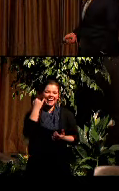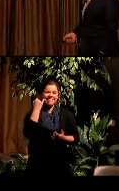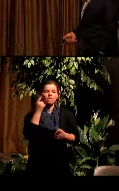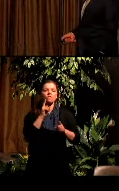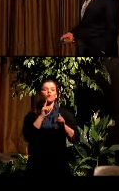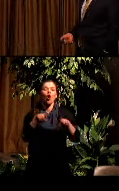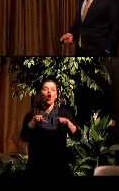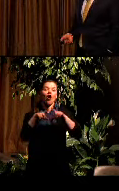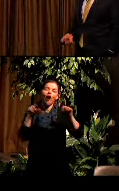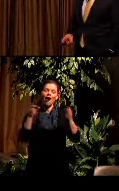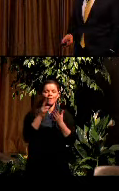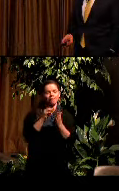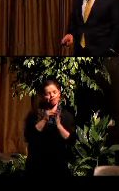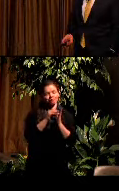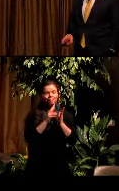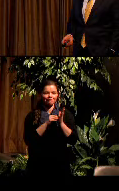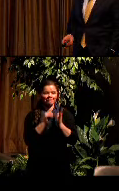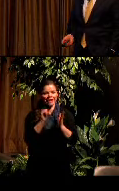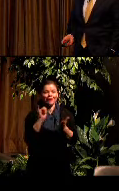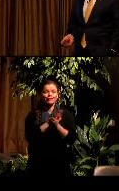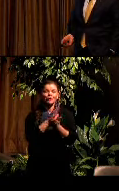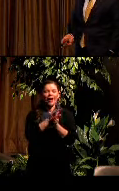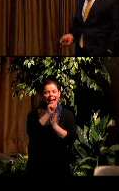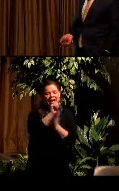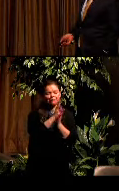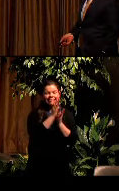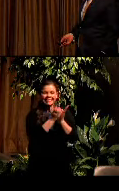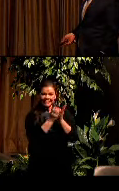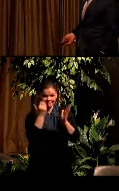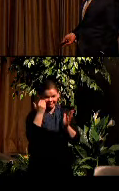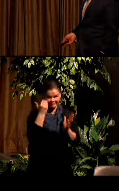habitats and with several species, and we need to get to work.